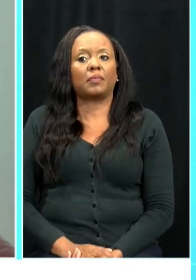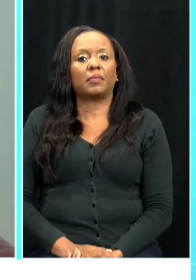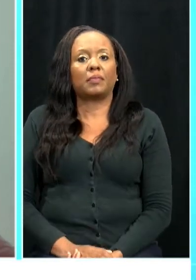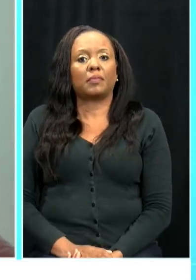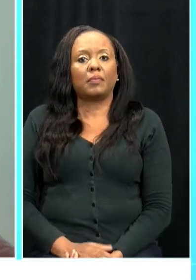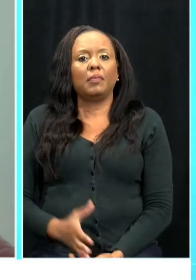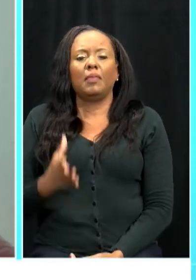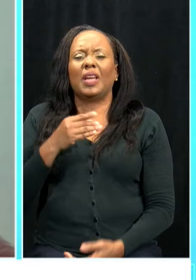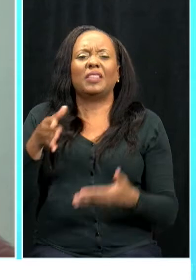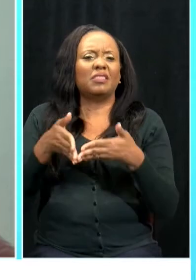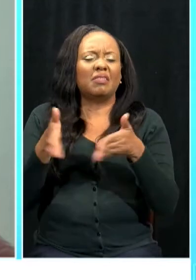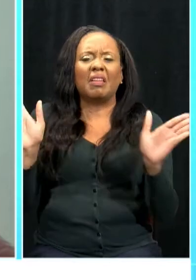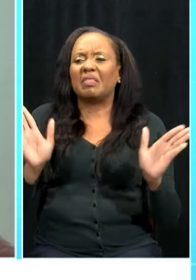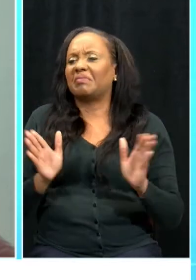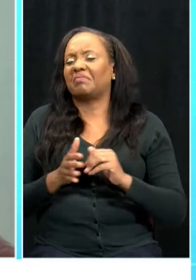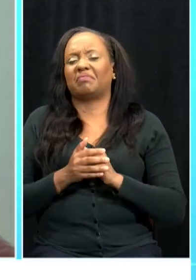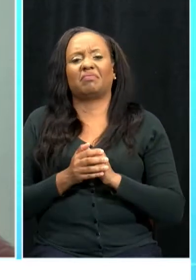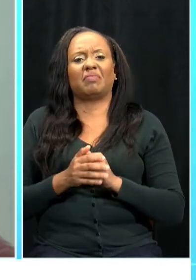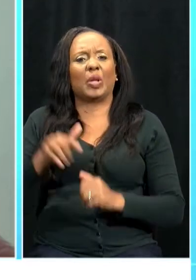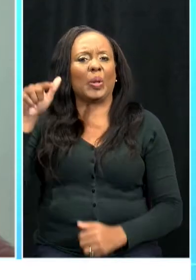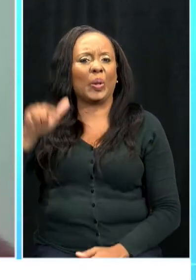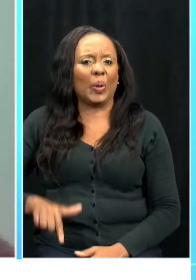turnouts. In fact, there have been